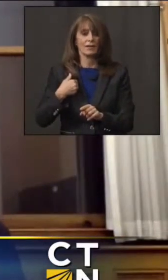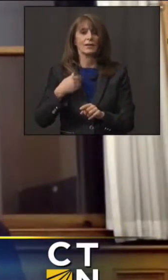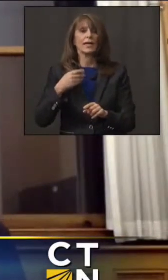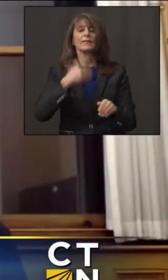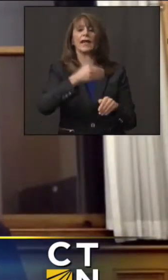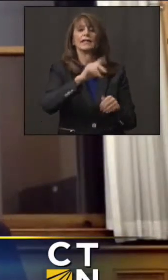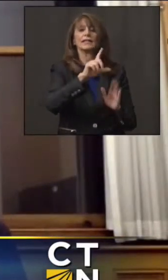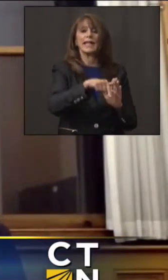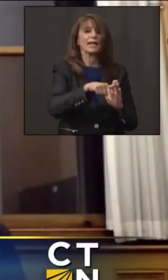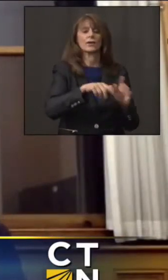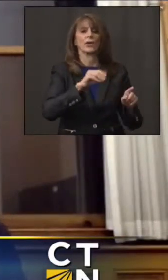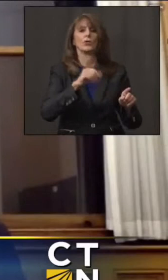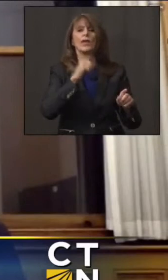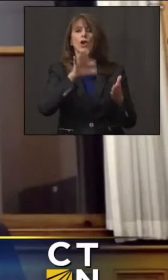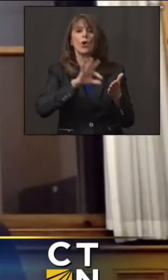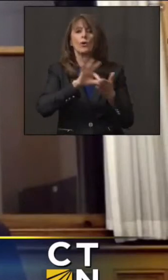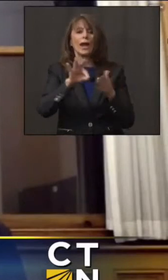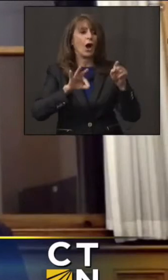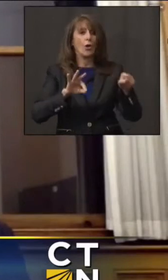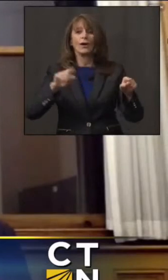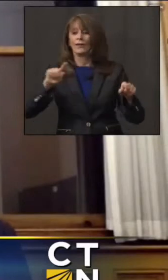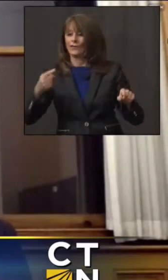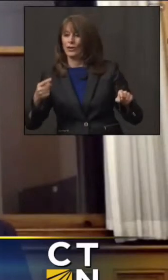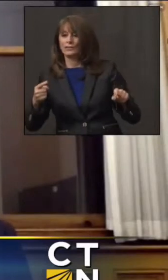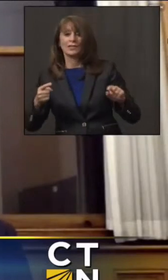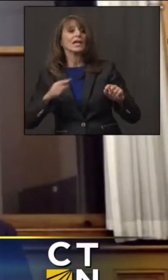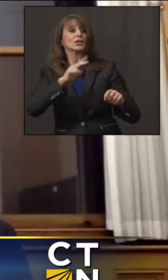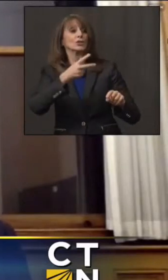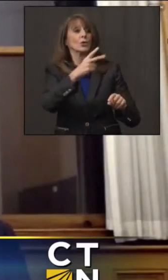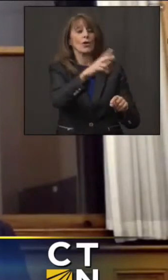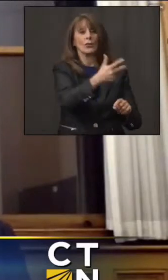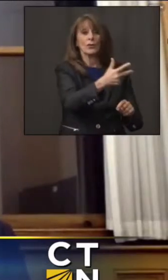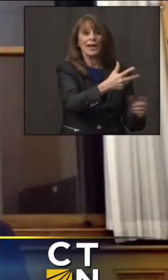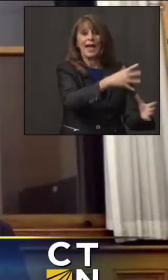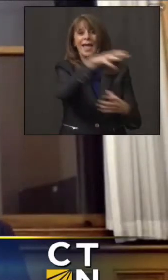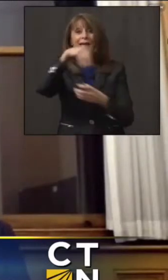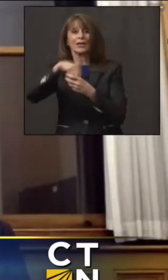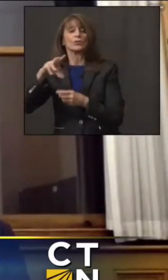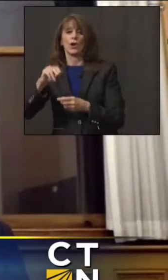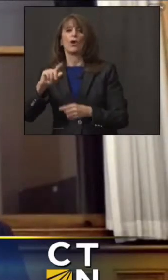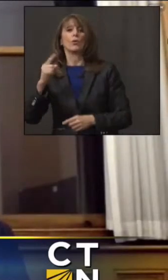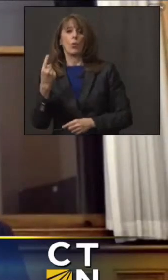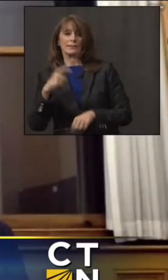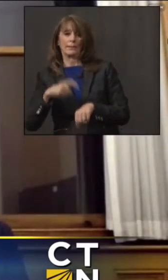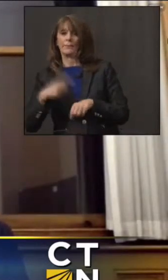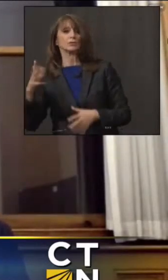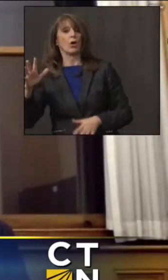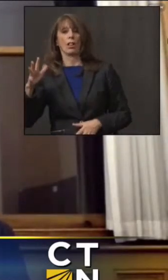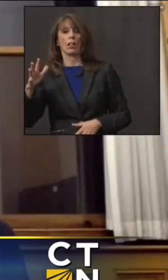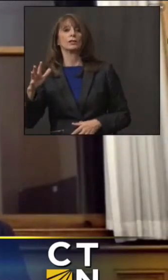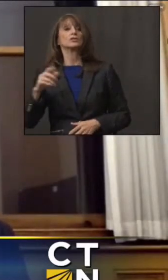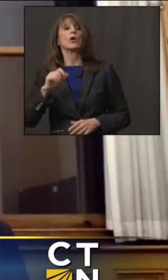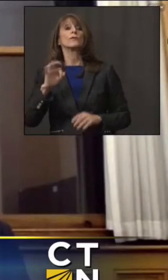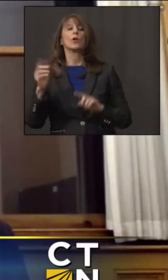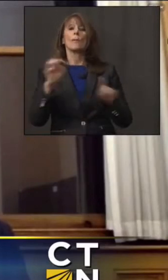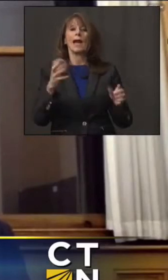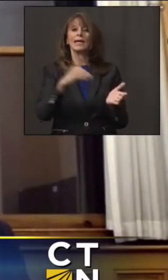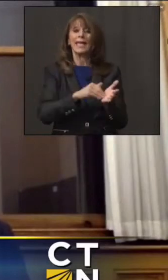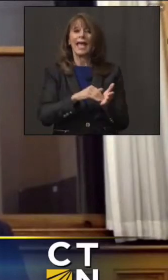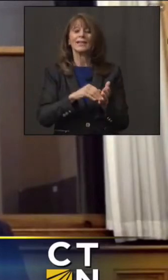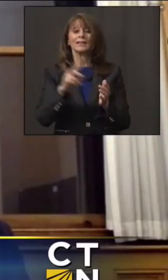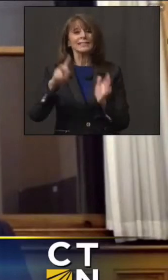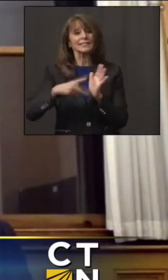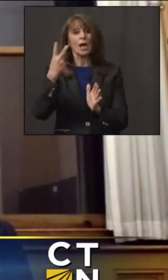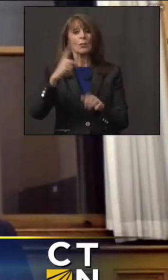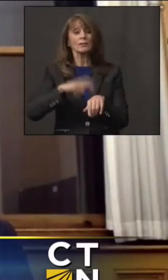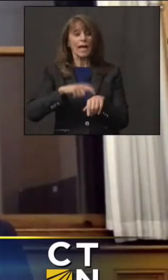test, you're still only counted once. So the Department of Public Health, deduplicates, at the individual level. So there's no double counting, if that's your